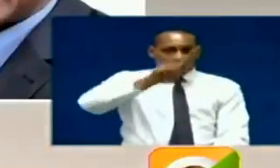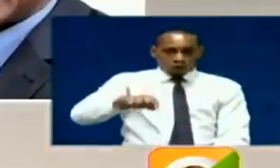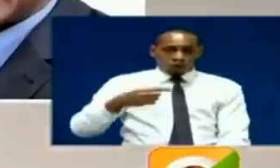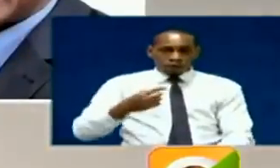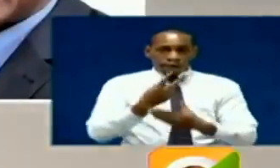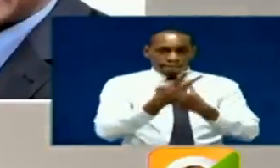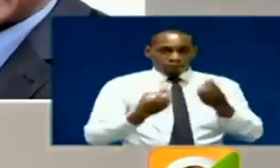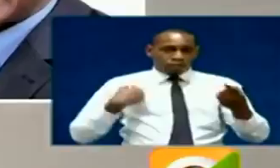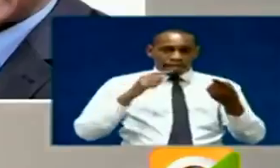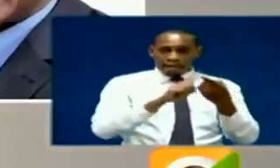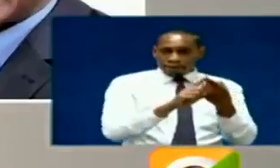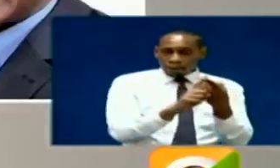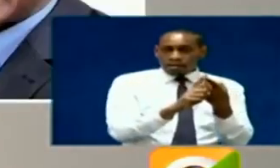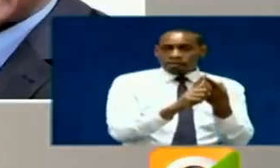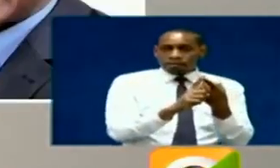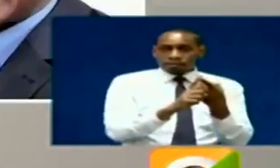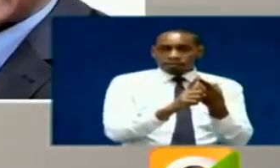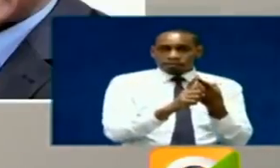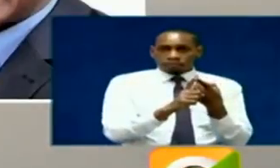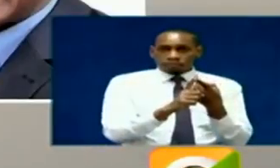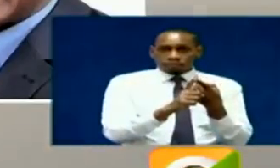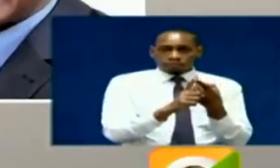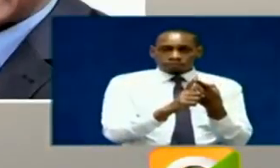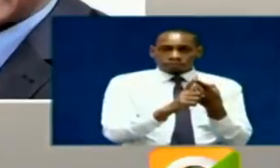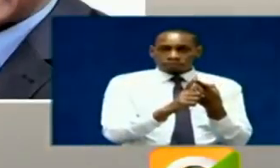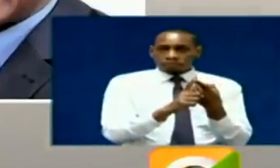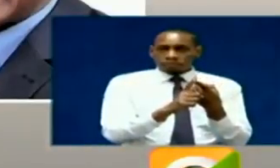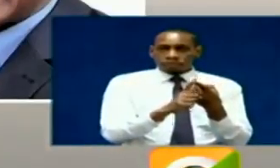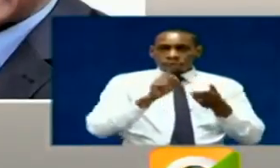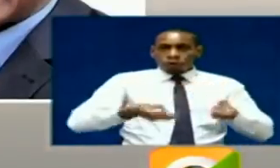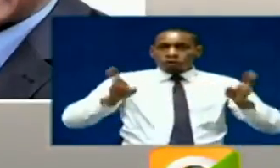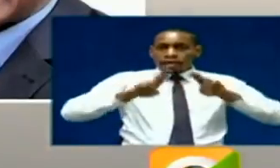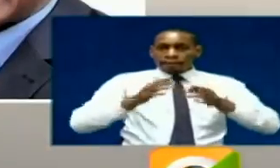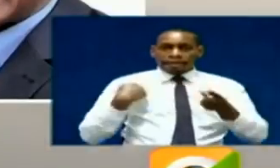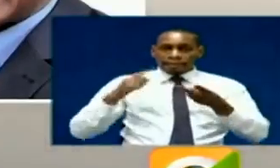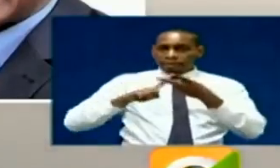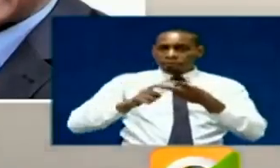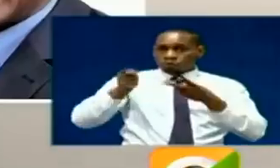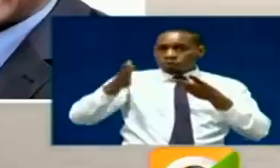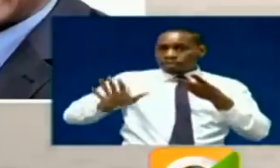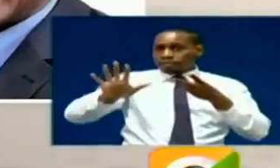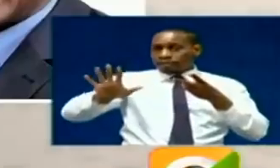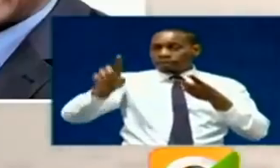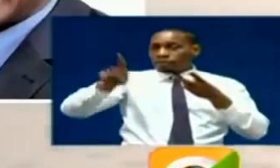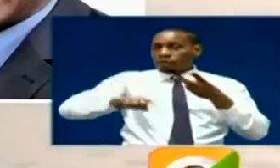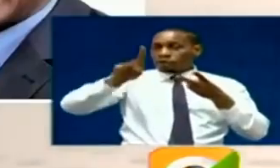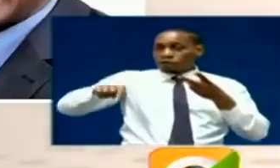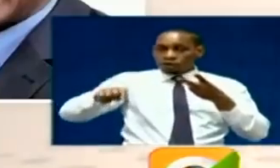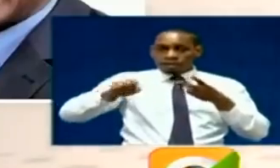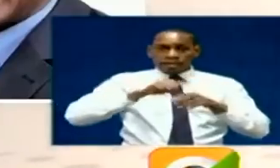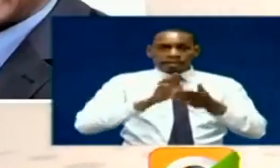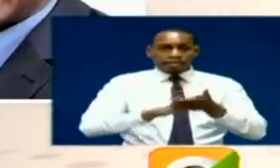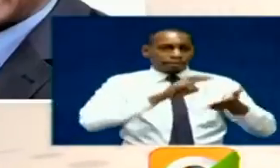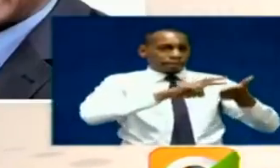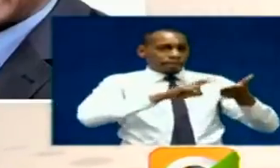of the way they rendered the factual posture of what was happening, and two, they are also wrong in misreading